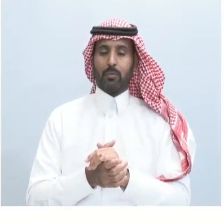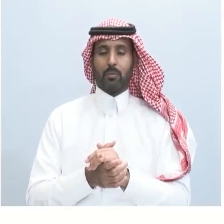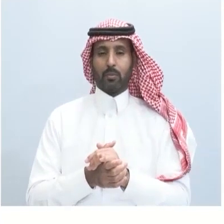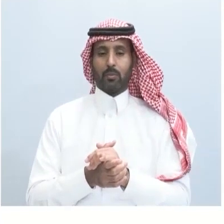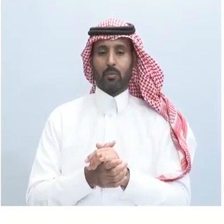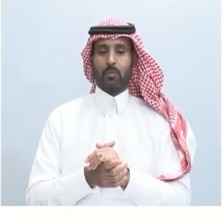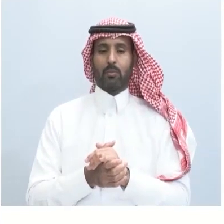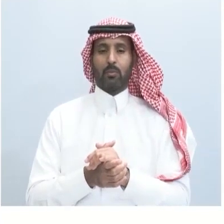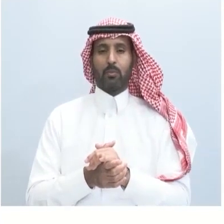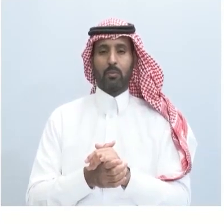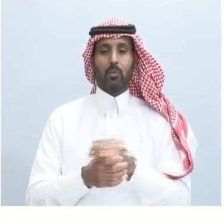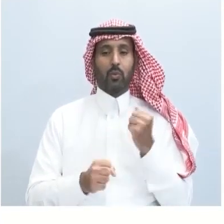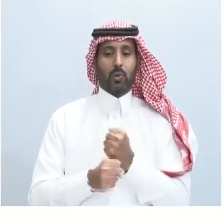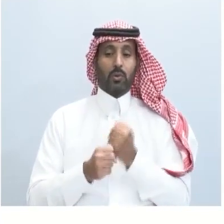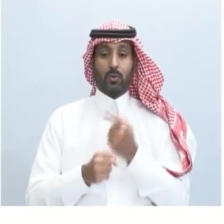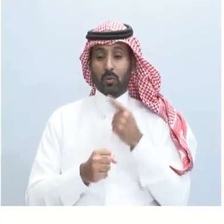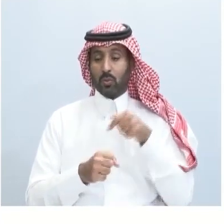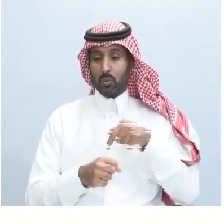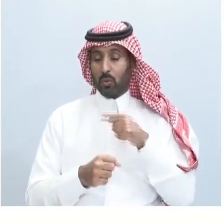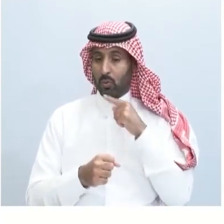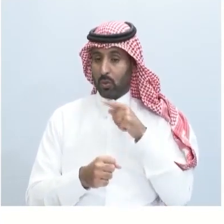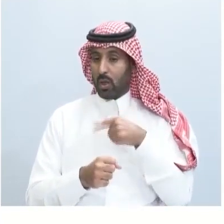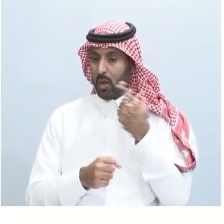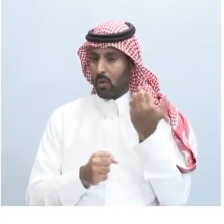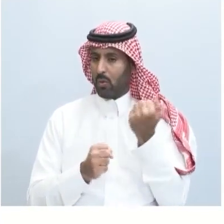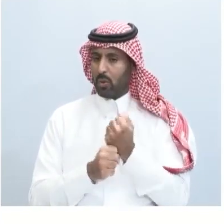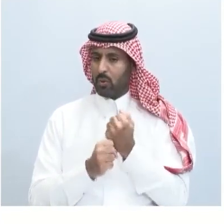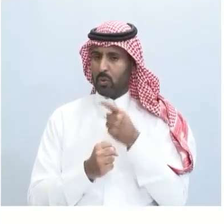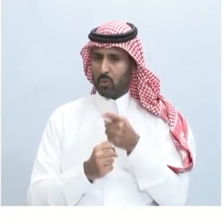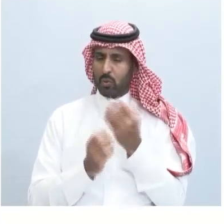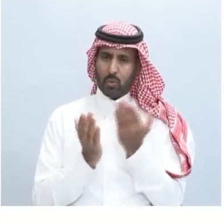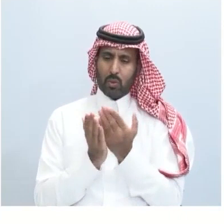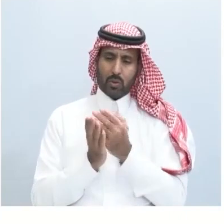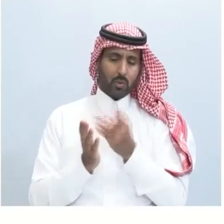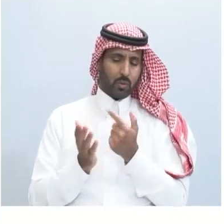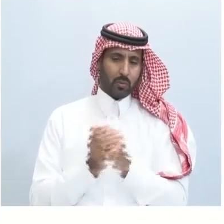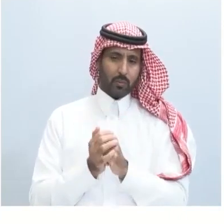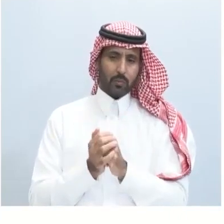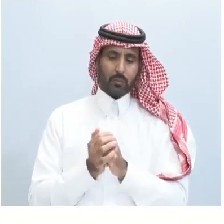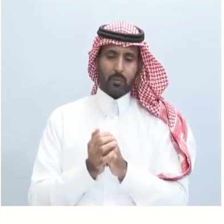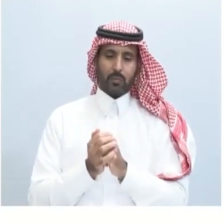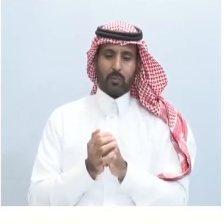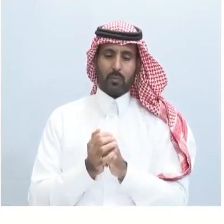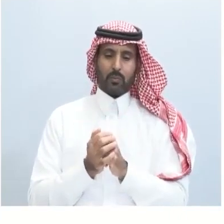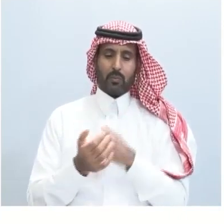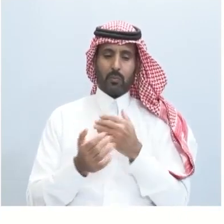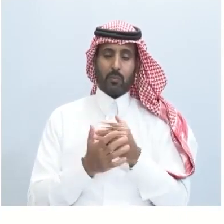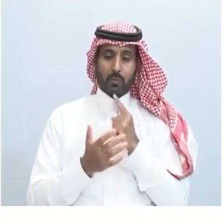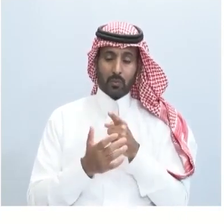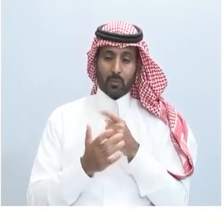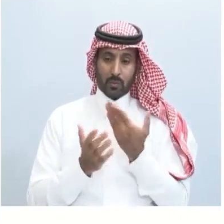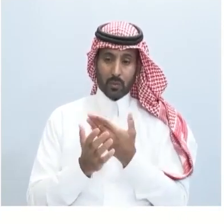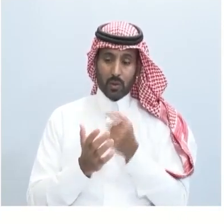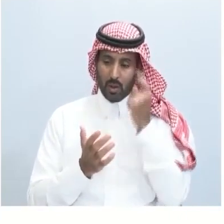news, what did you do at school, maybe a recent activity or a sport that you have taken up. If the